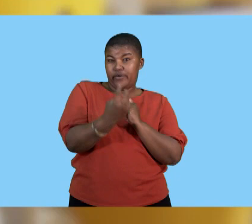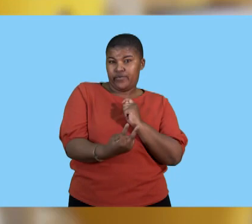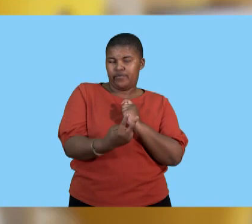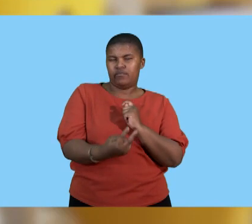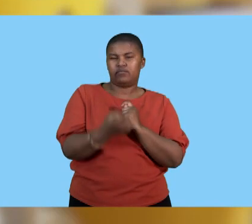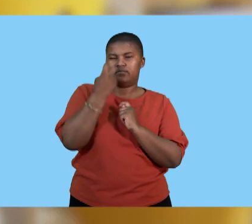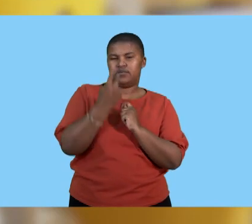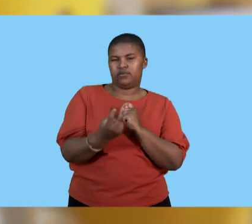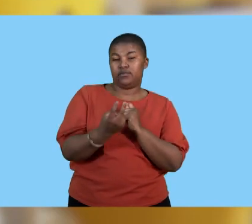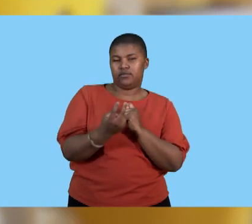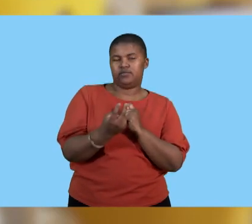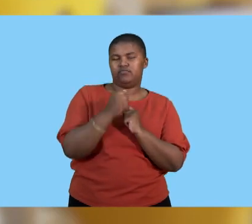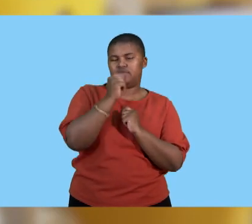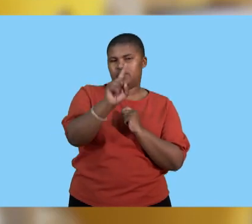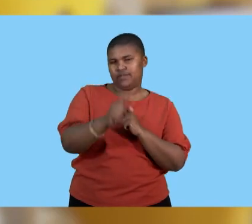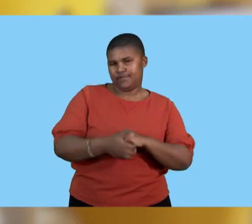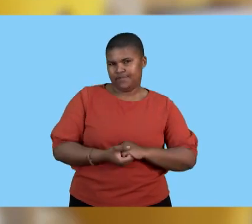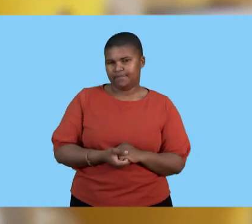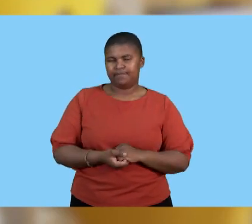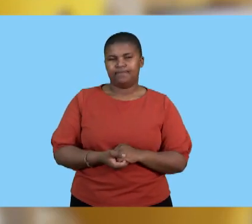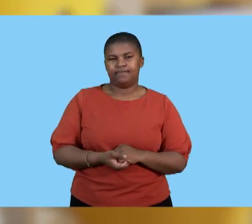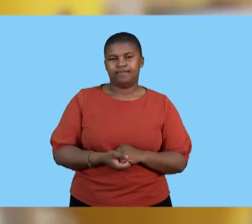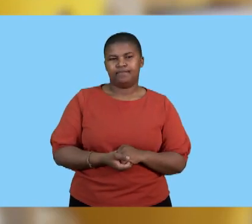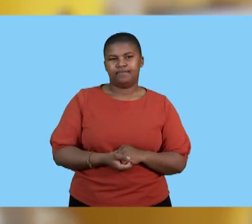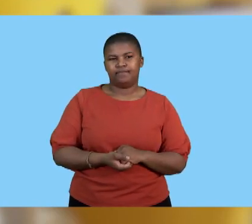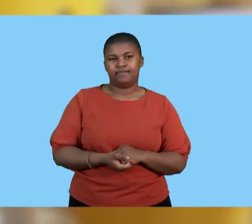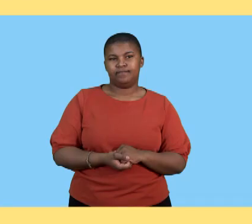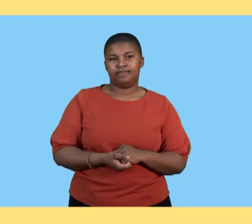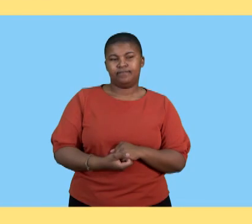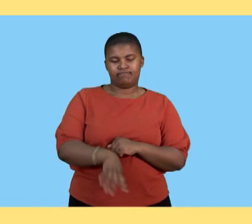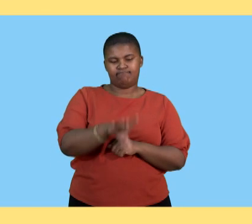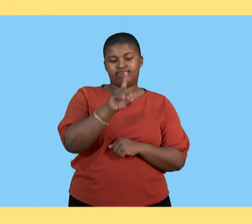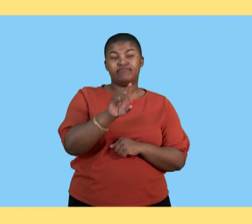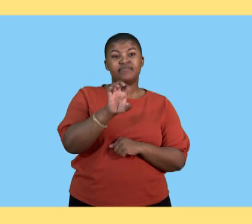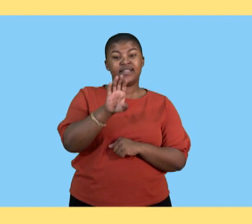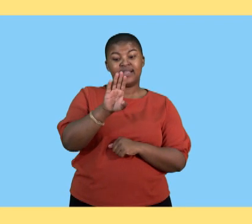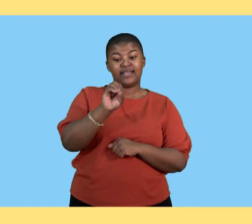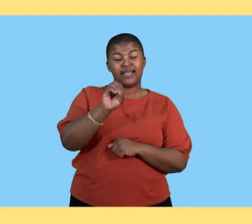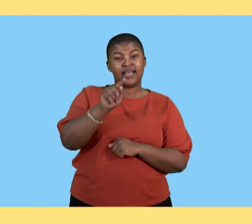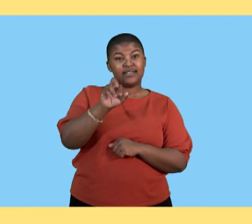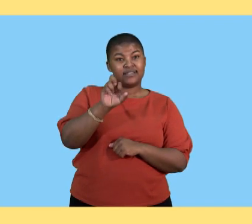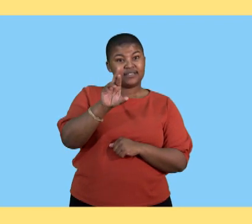number 2. Let's see what adjustment number 2 will say. Debtors allowances.